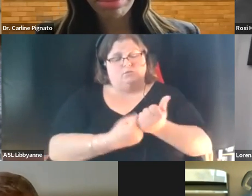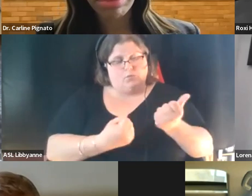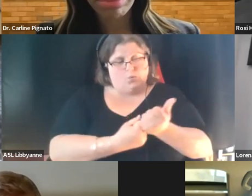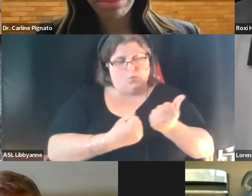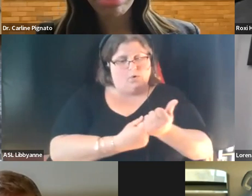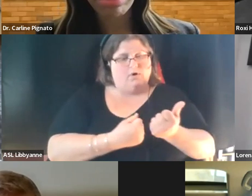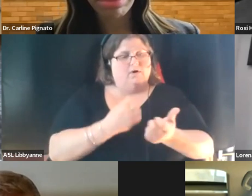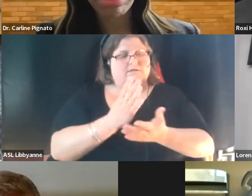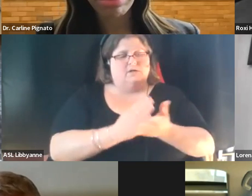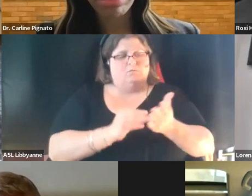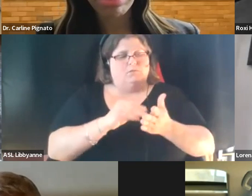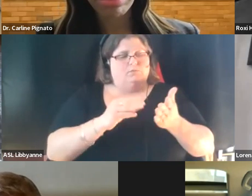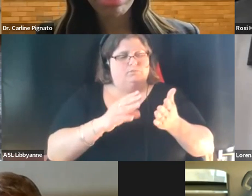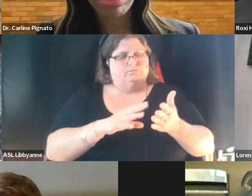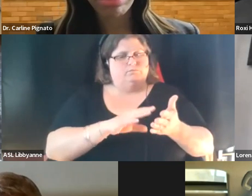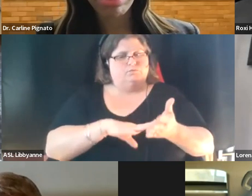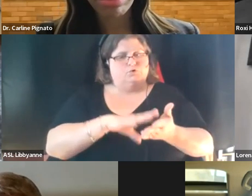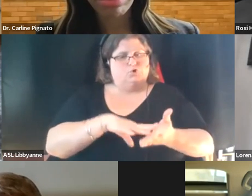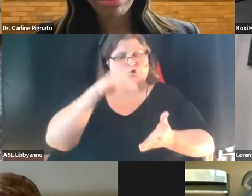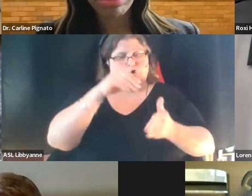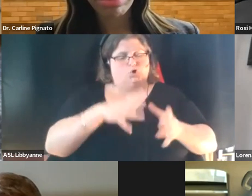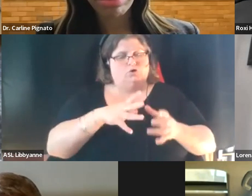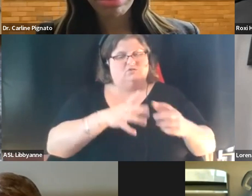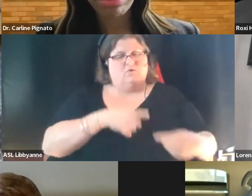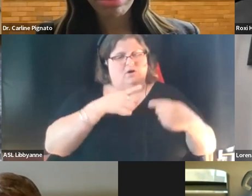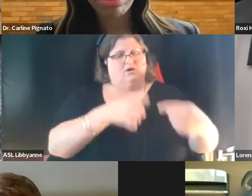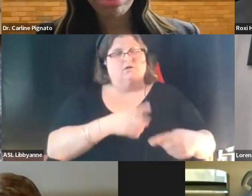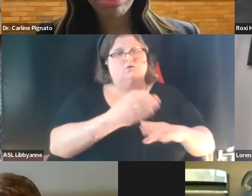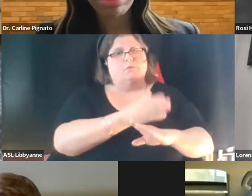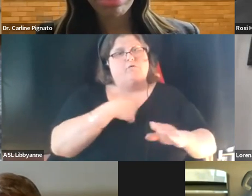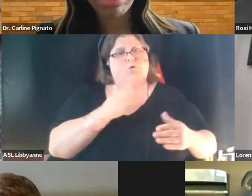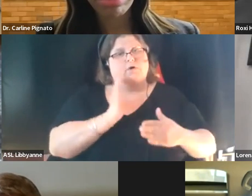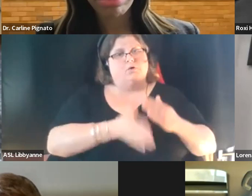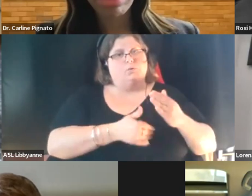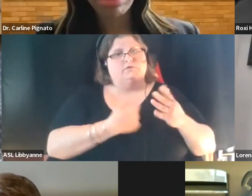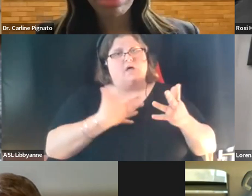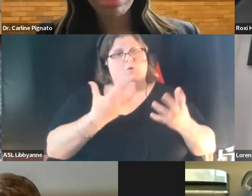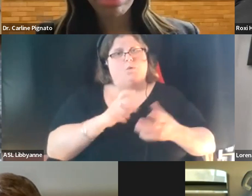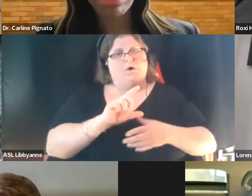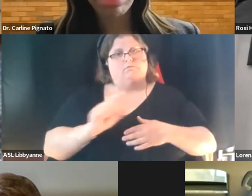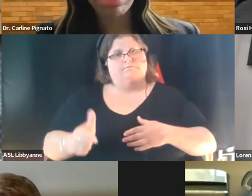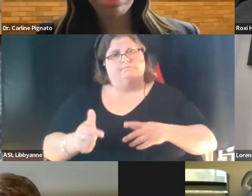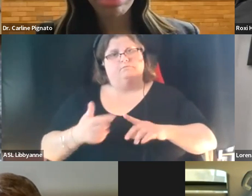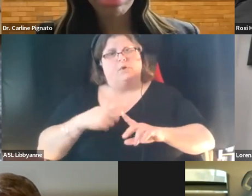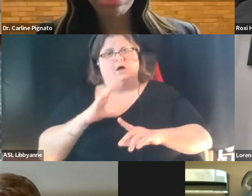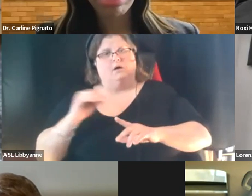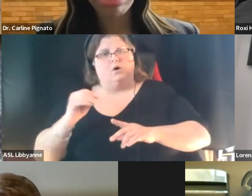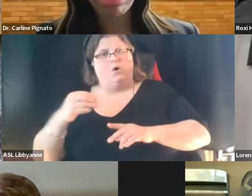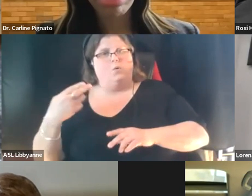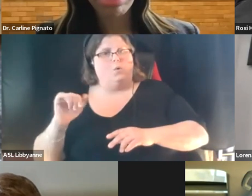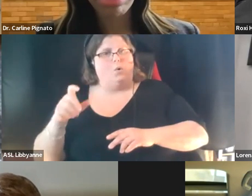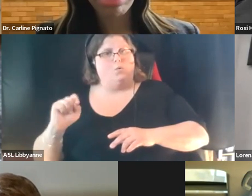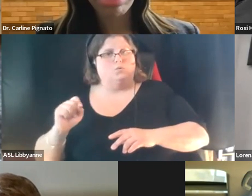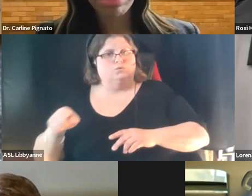amazing feedback. But before we close, I want to turn it over to my co-host to